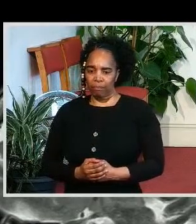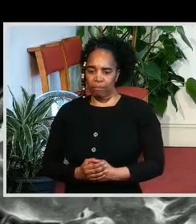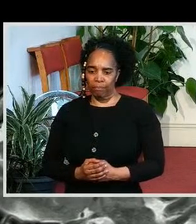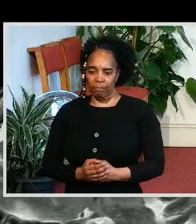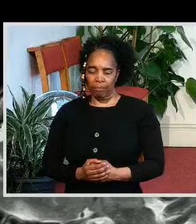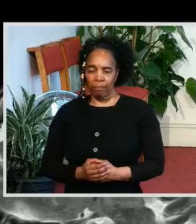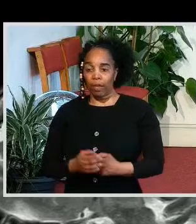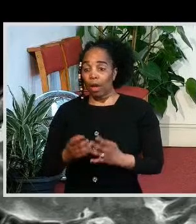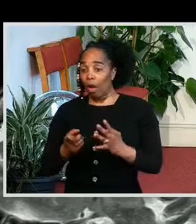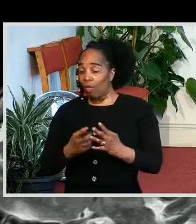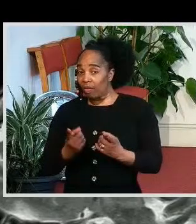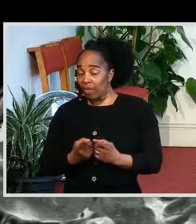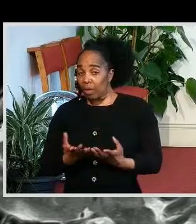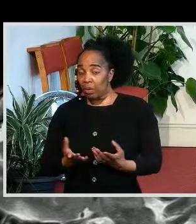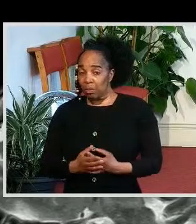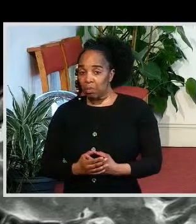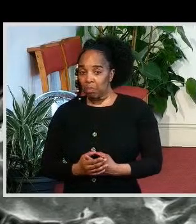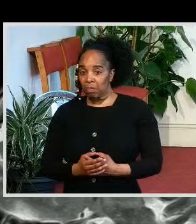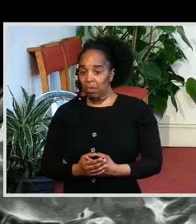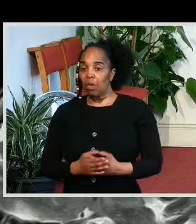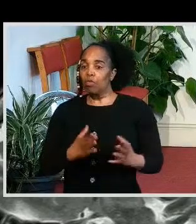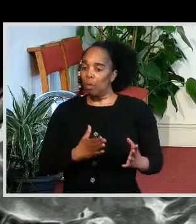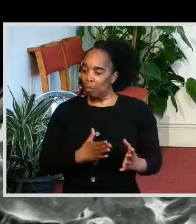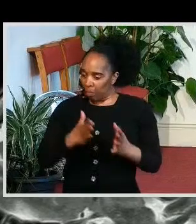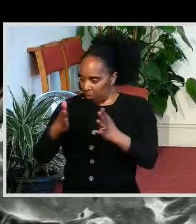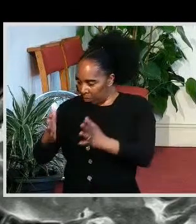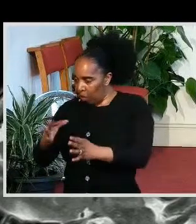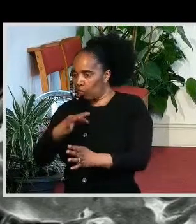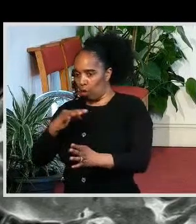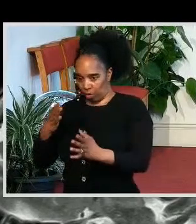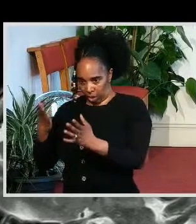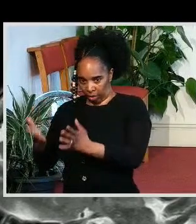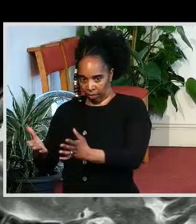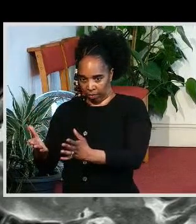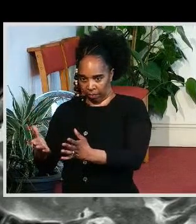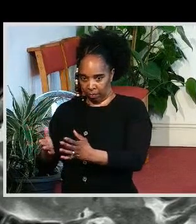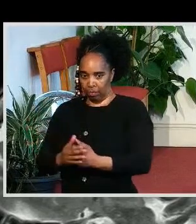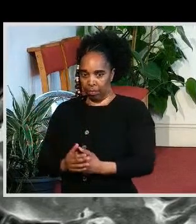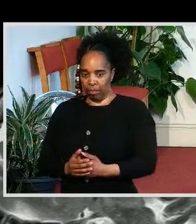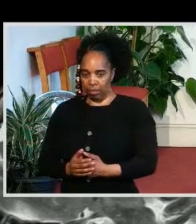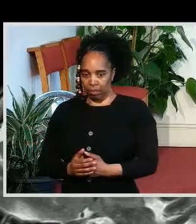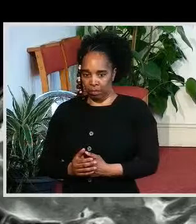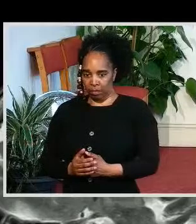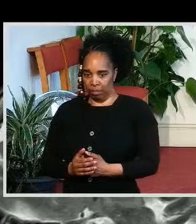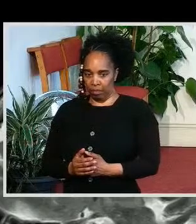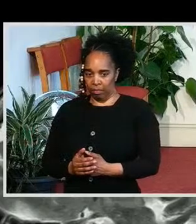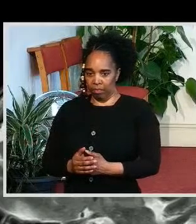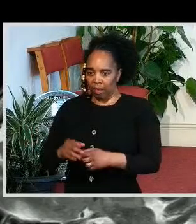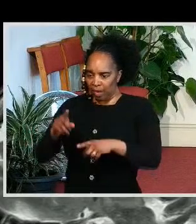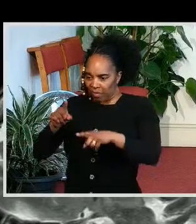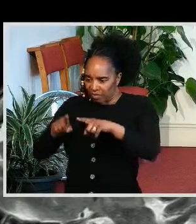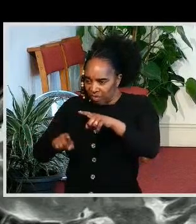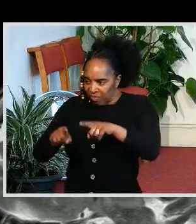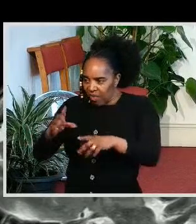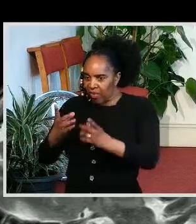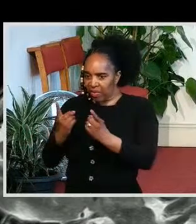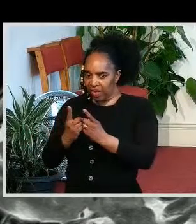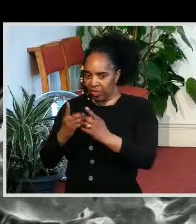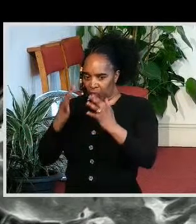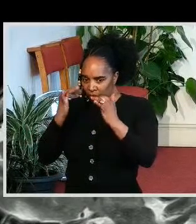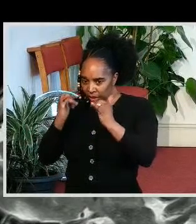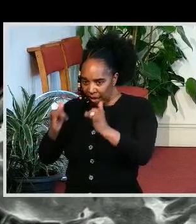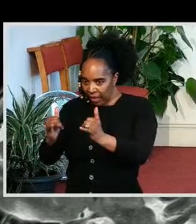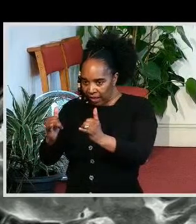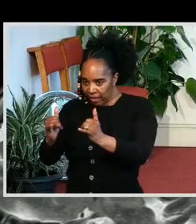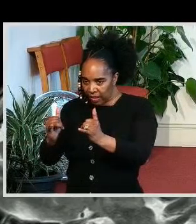that we have to, when the person is then brought to the doctor or a clinician, there's different things that we can test to check.